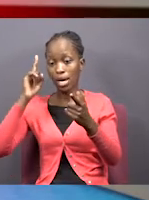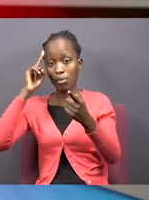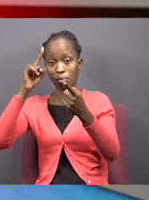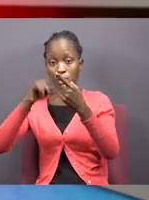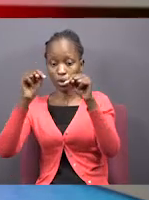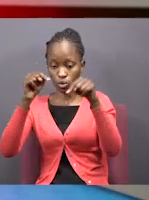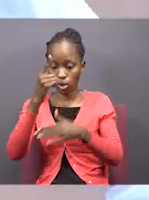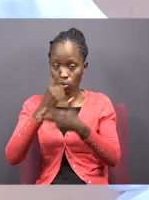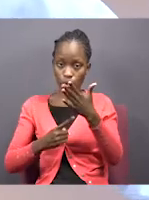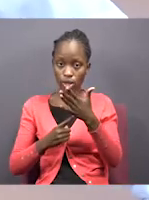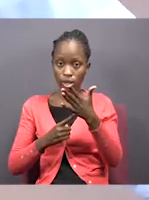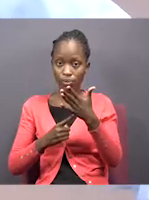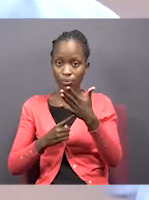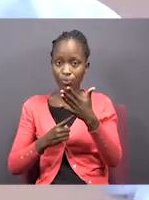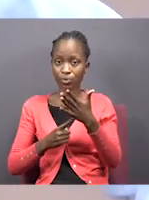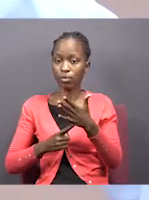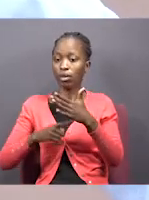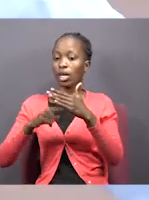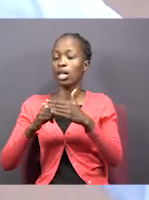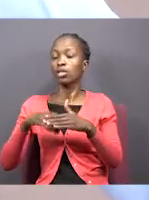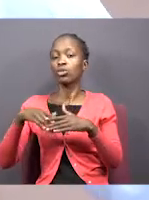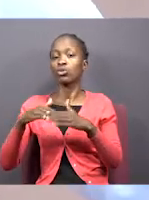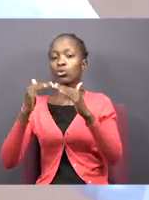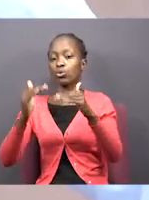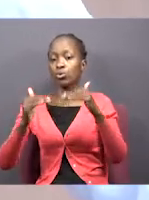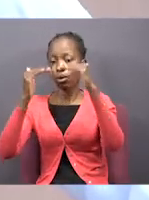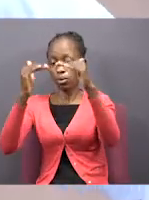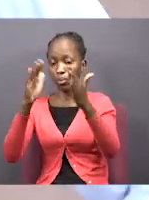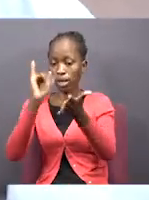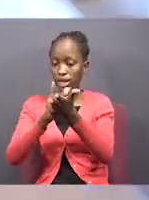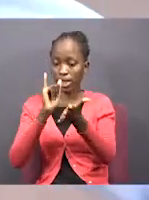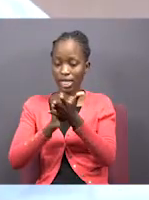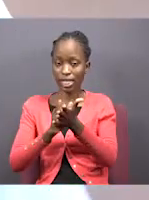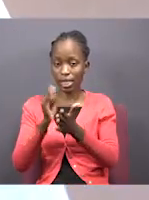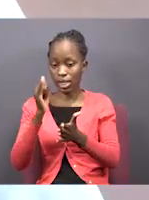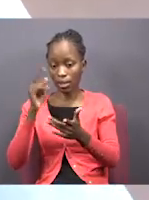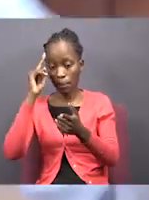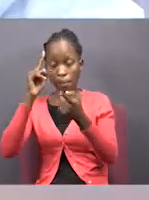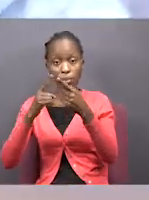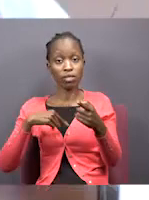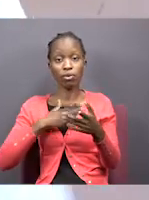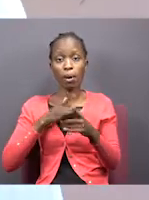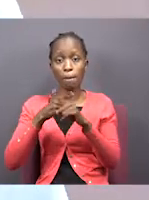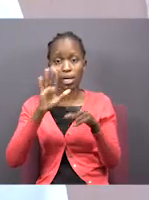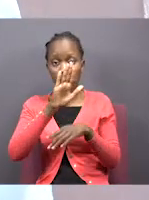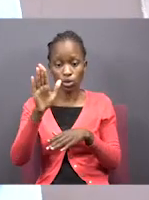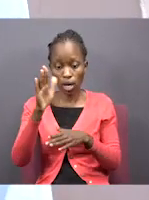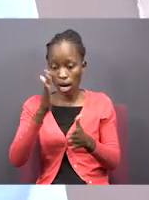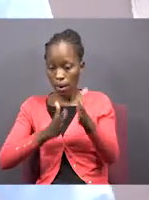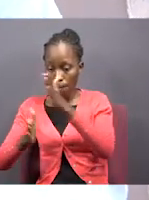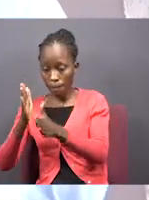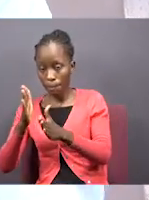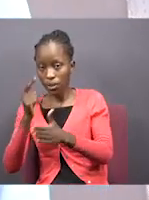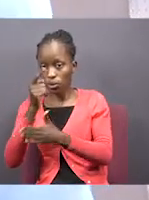get to the next level in your relationship with God, in your schoolwork, whatever else you want to do. Trust God to take you to the next